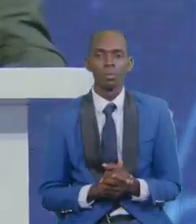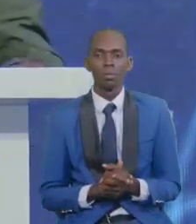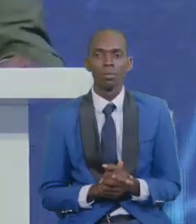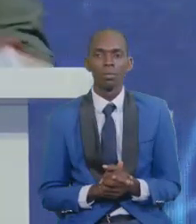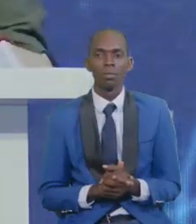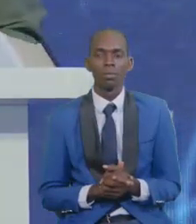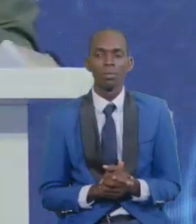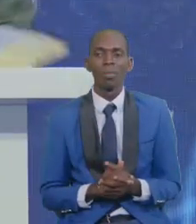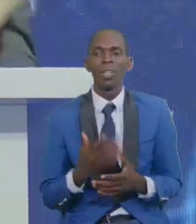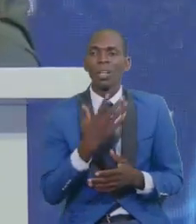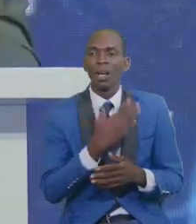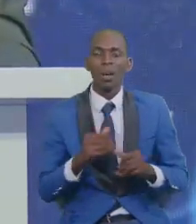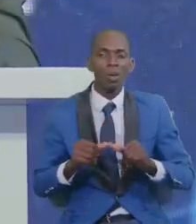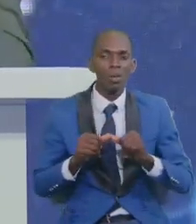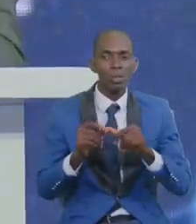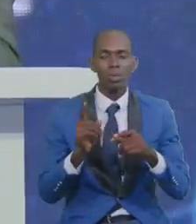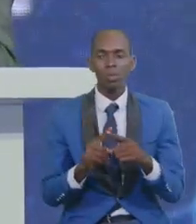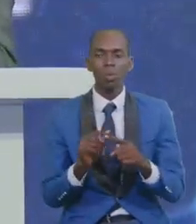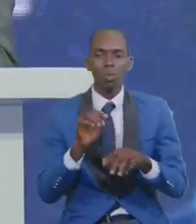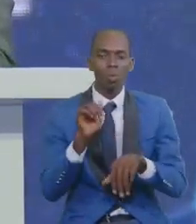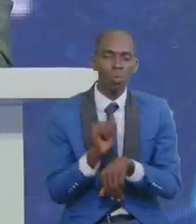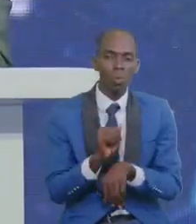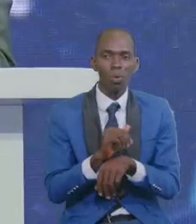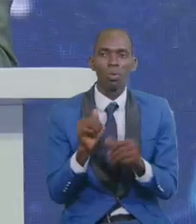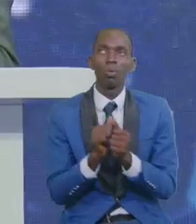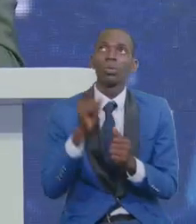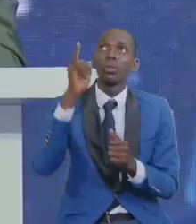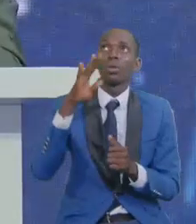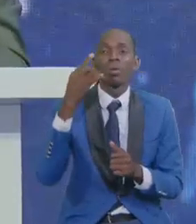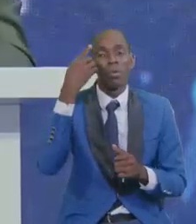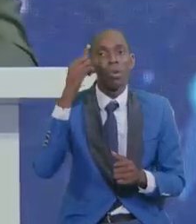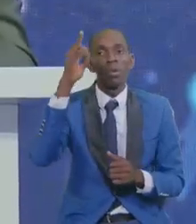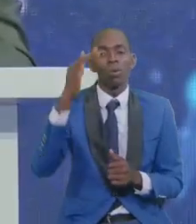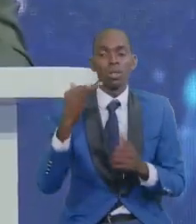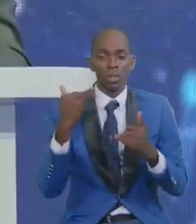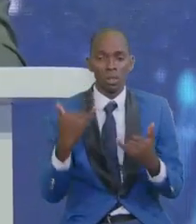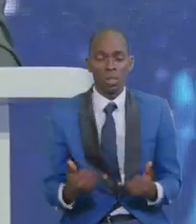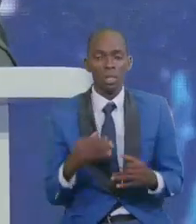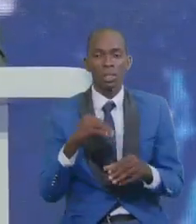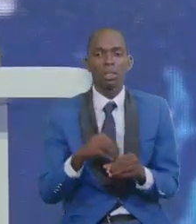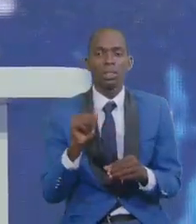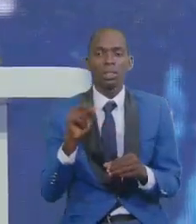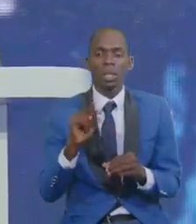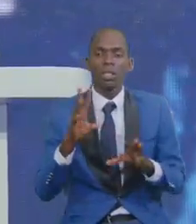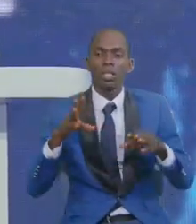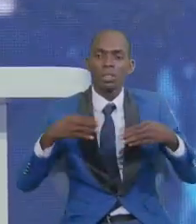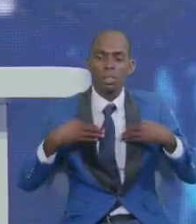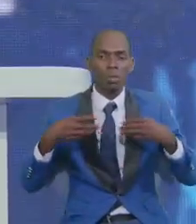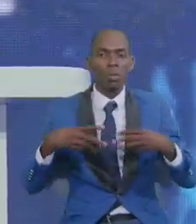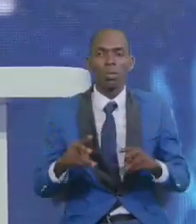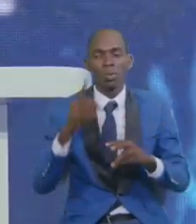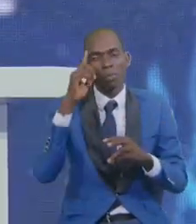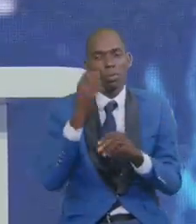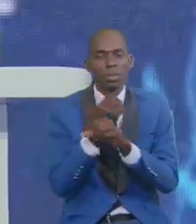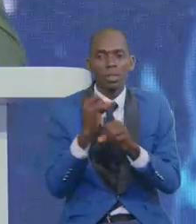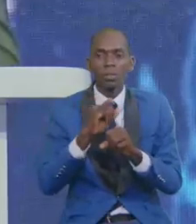And keep on walking with God and working for God now in an acceptable manner, with saving grace, sanctifying